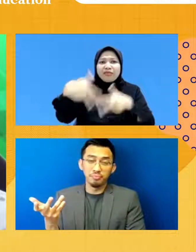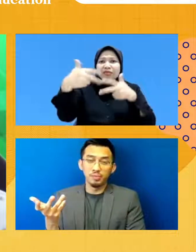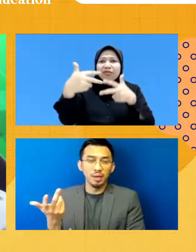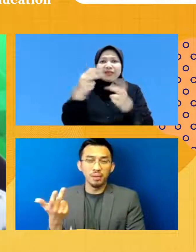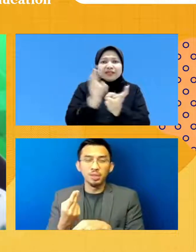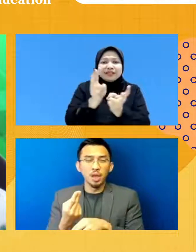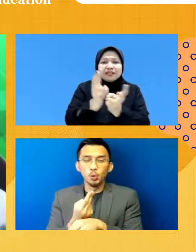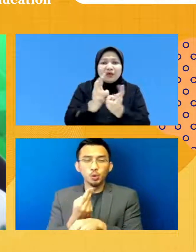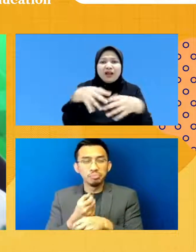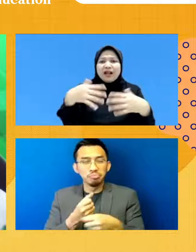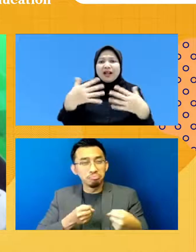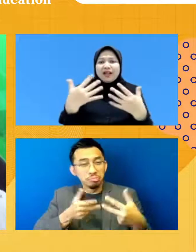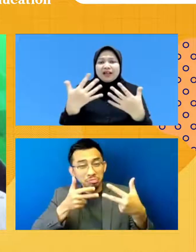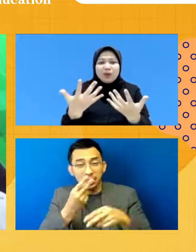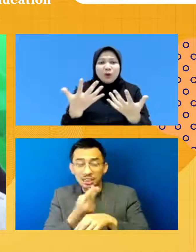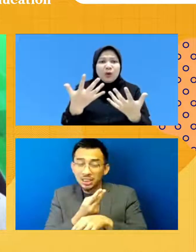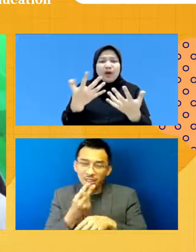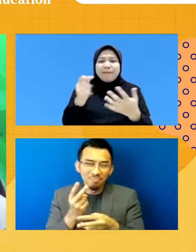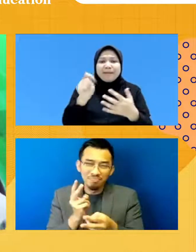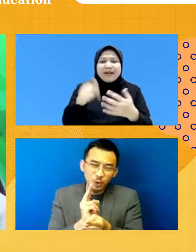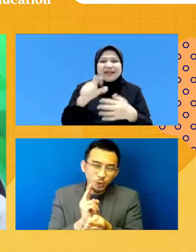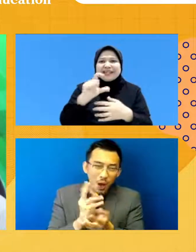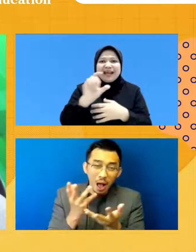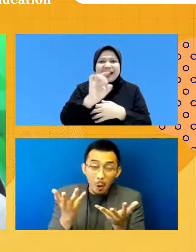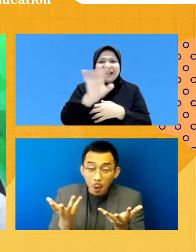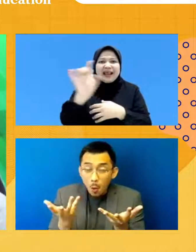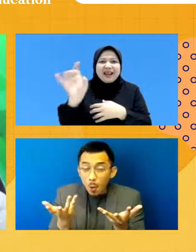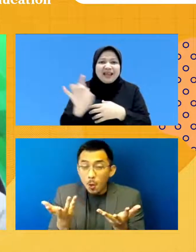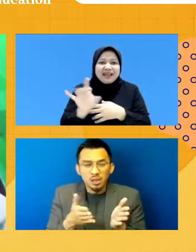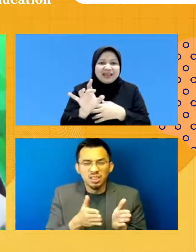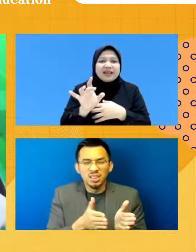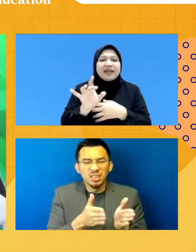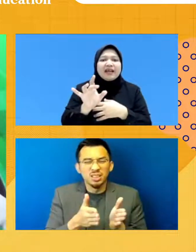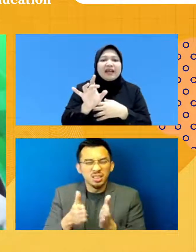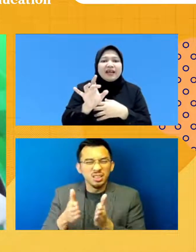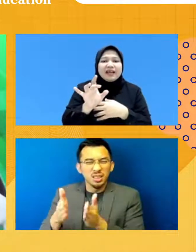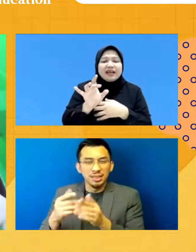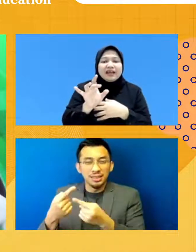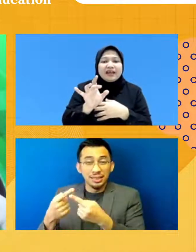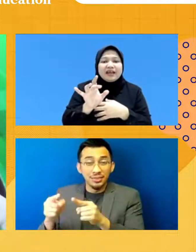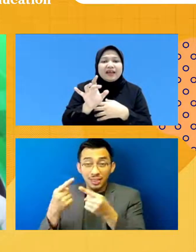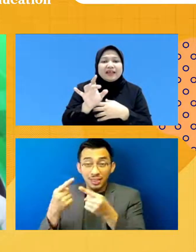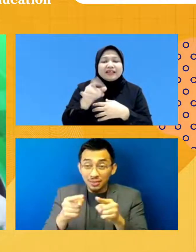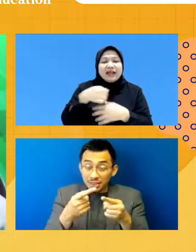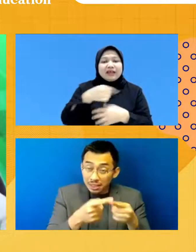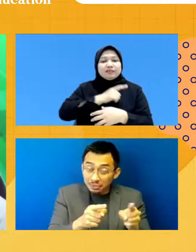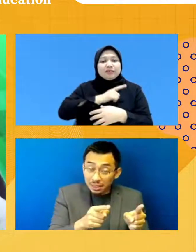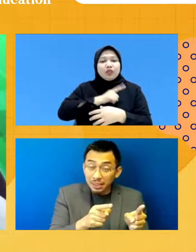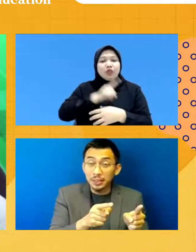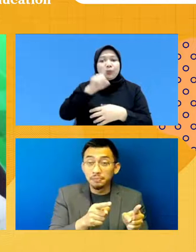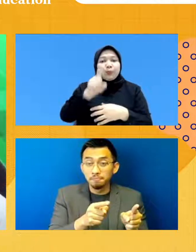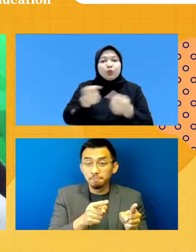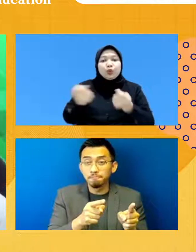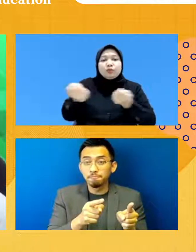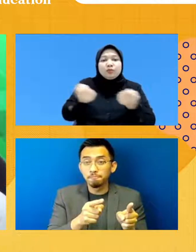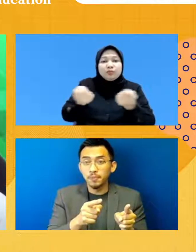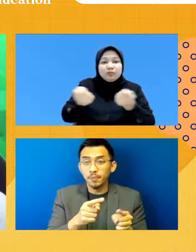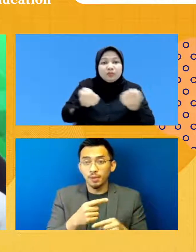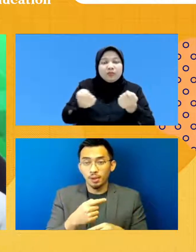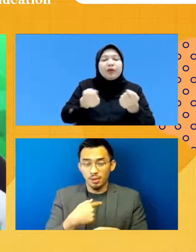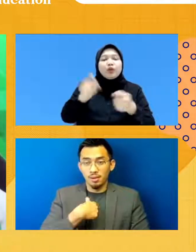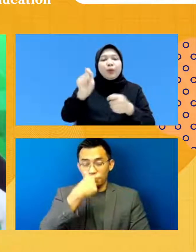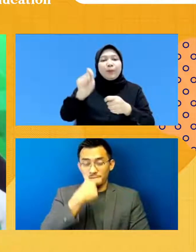like they can actually use the control the sexual items from the digital platforms.